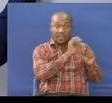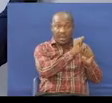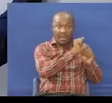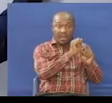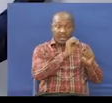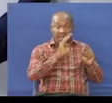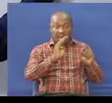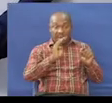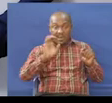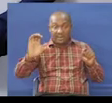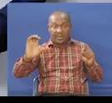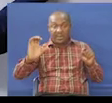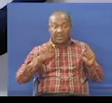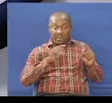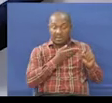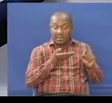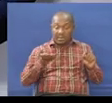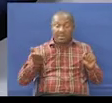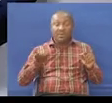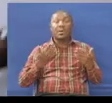real numbers.